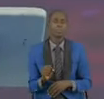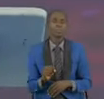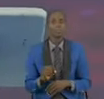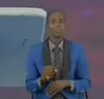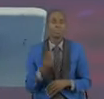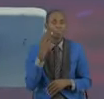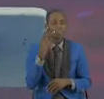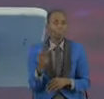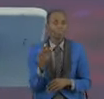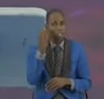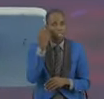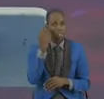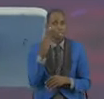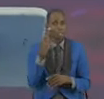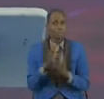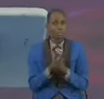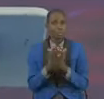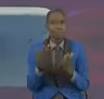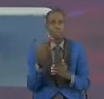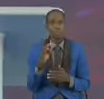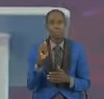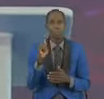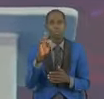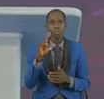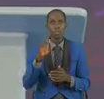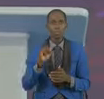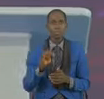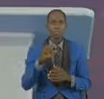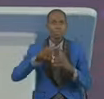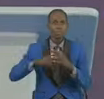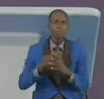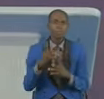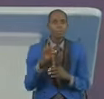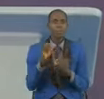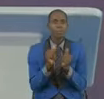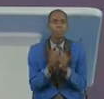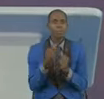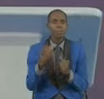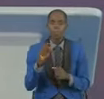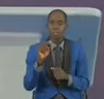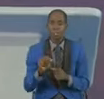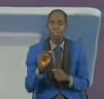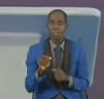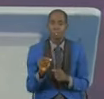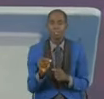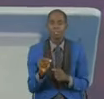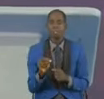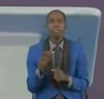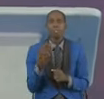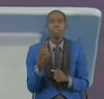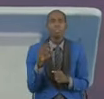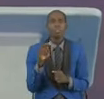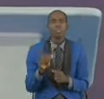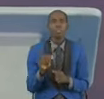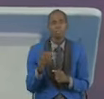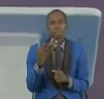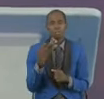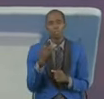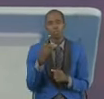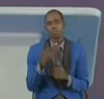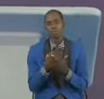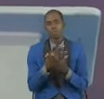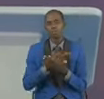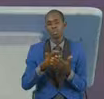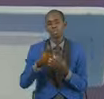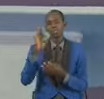Apostles started with the need, the necessity of the Holy Spirit. And